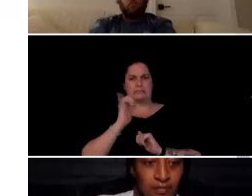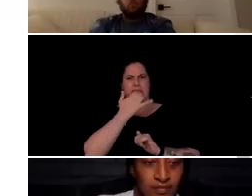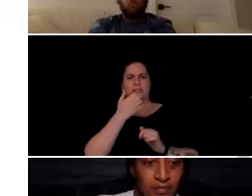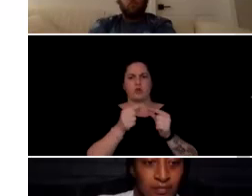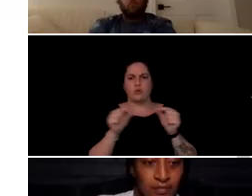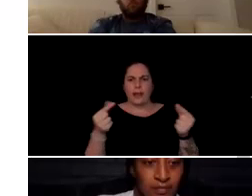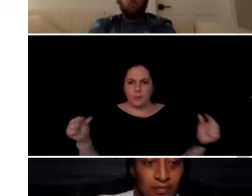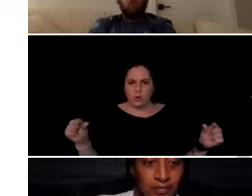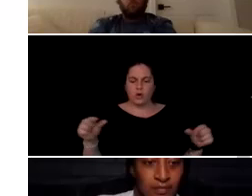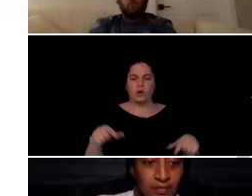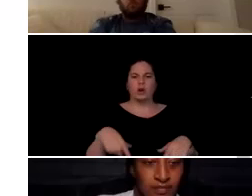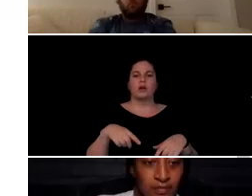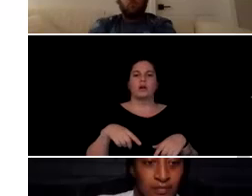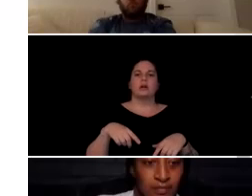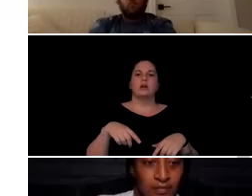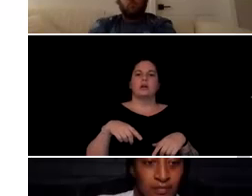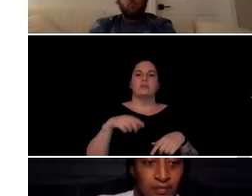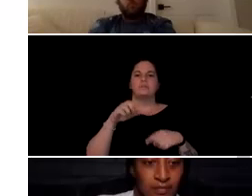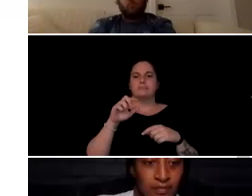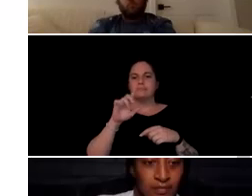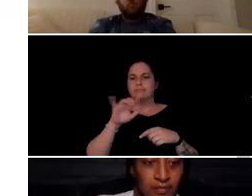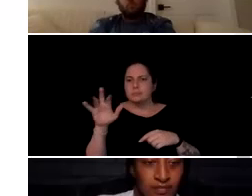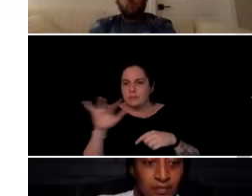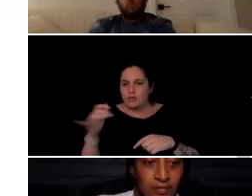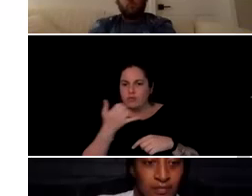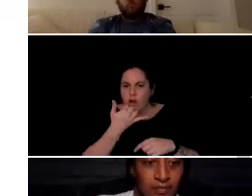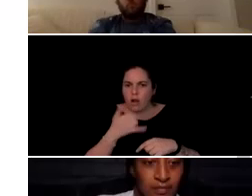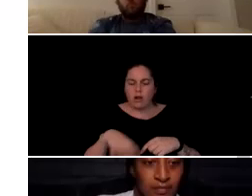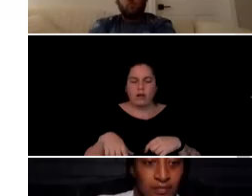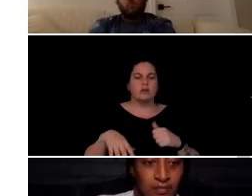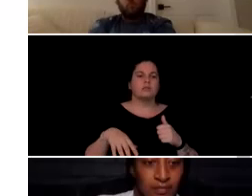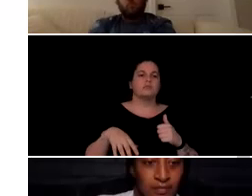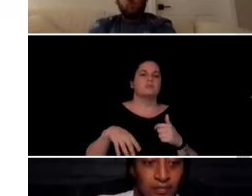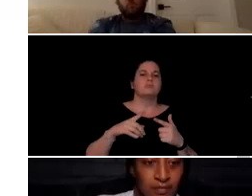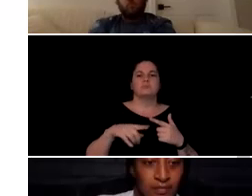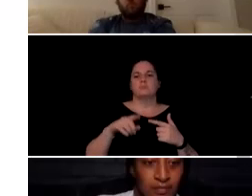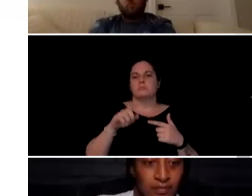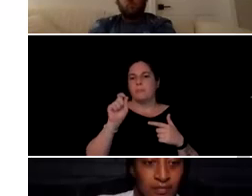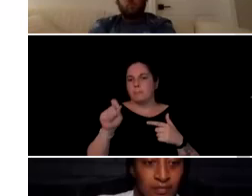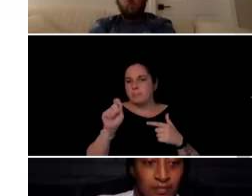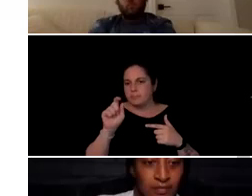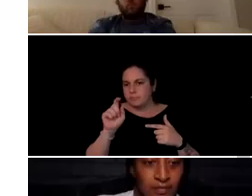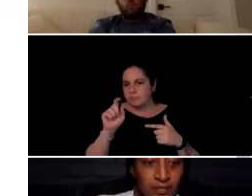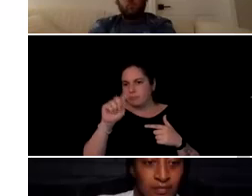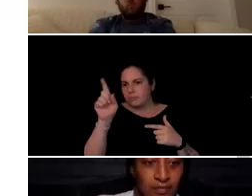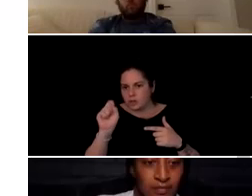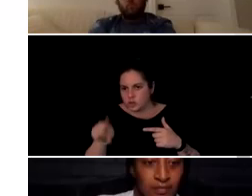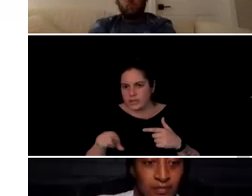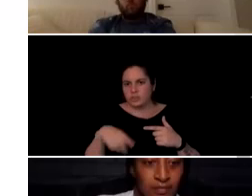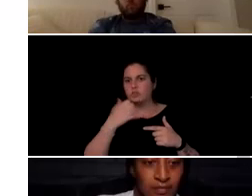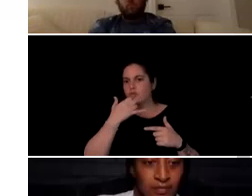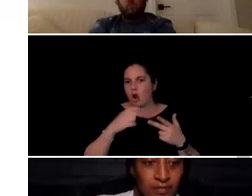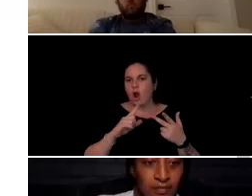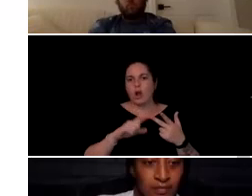right? Because your summary is 2 pages long, typed, double space, 12-point font. Okay,